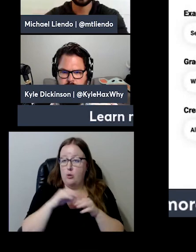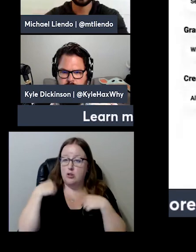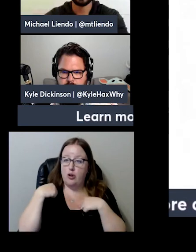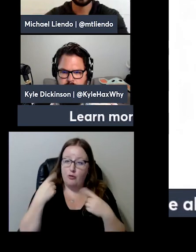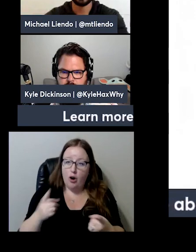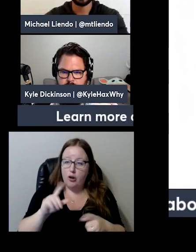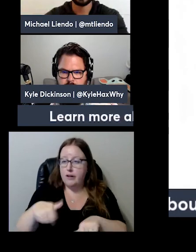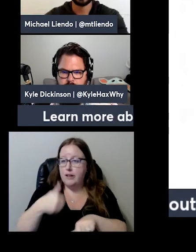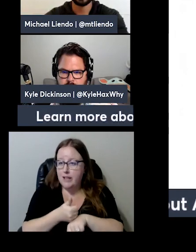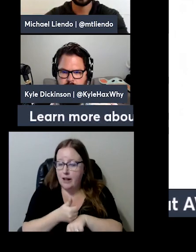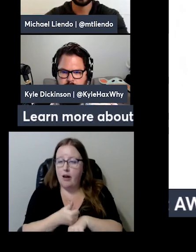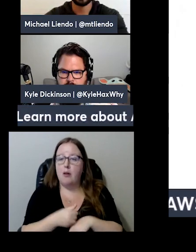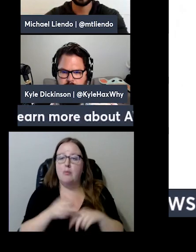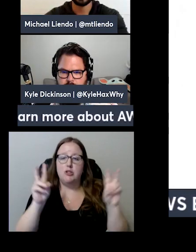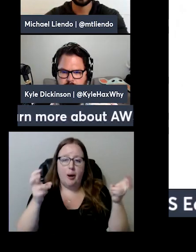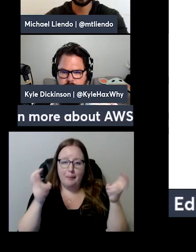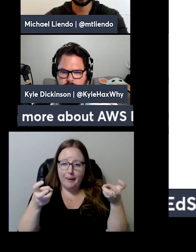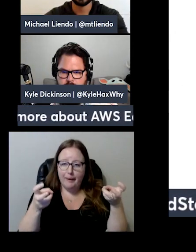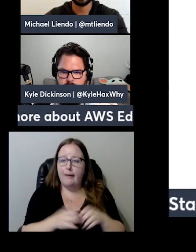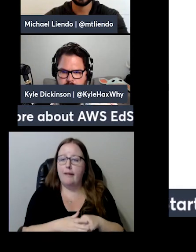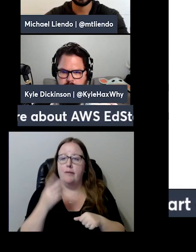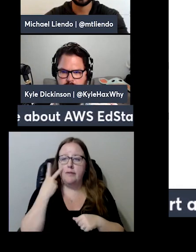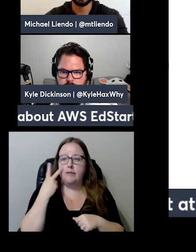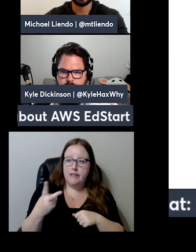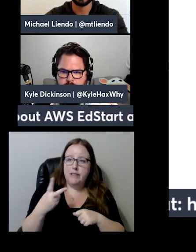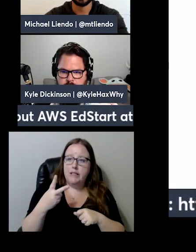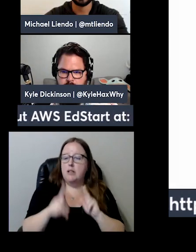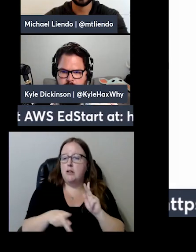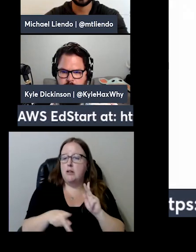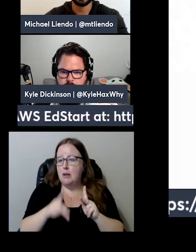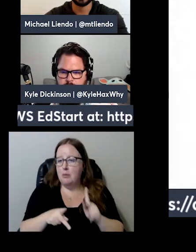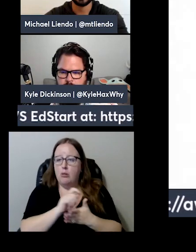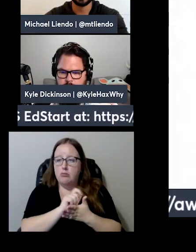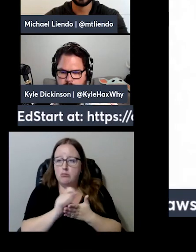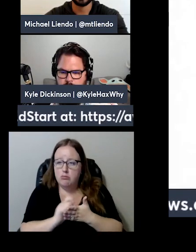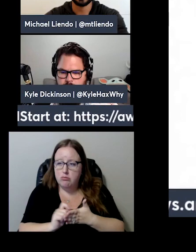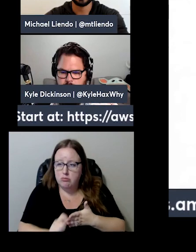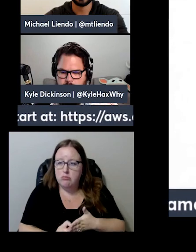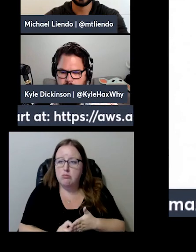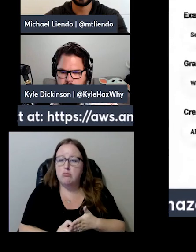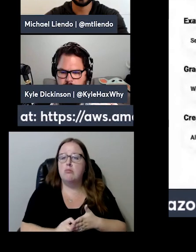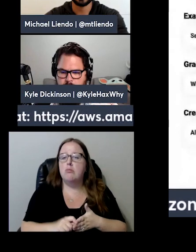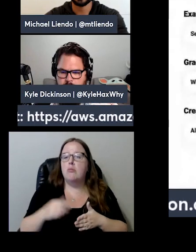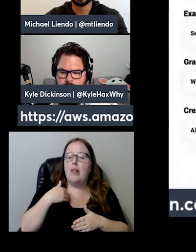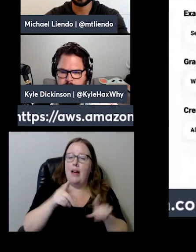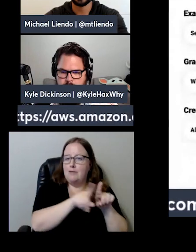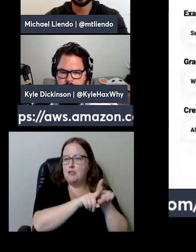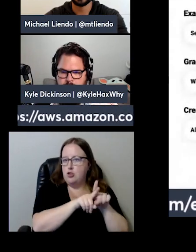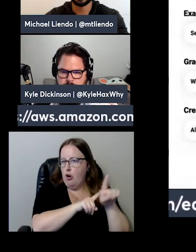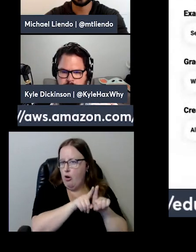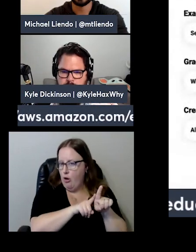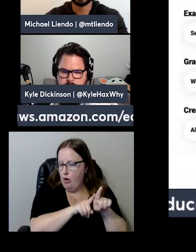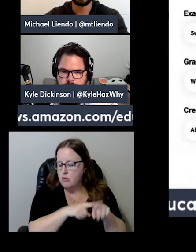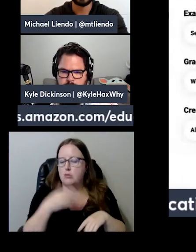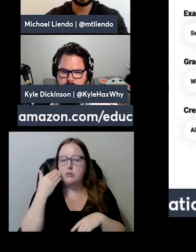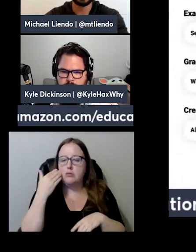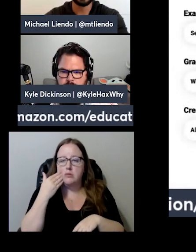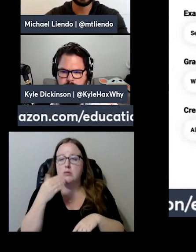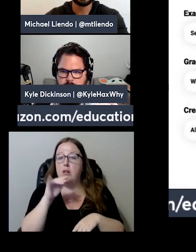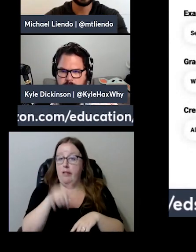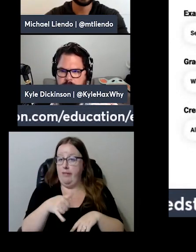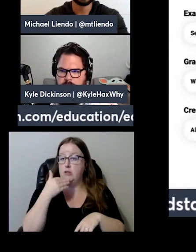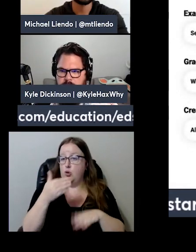on your topic. You can see that people have, wrote their notes. They've been rated by certain students. And so this is a great way